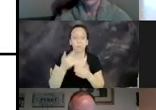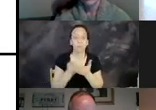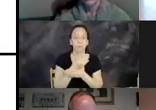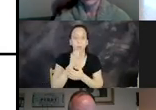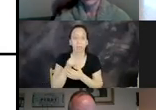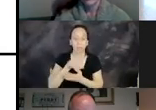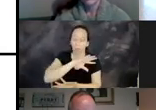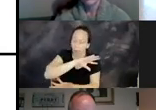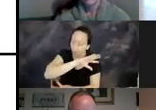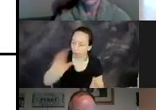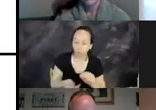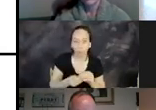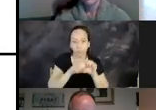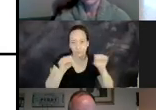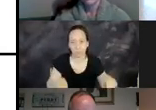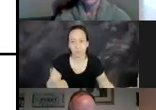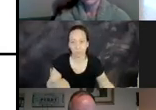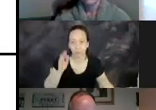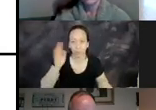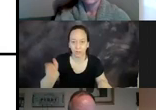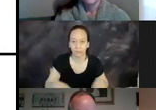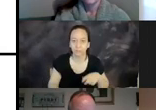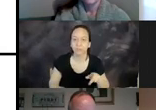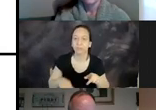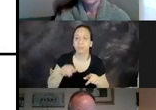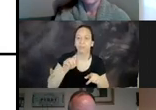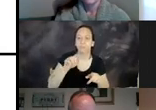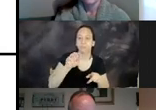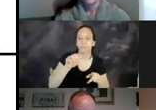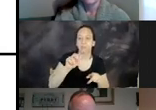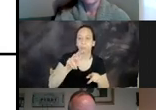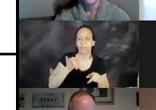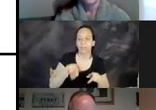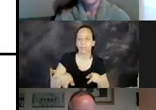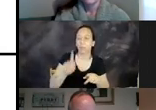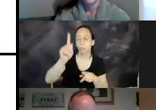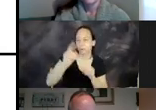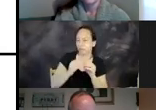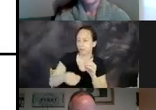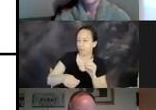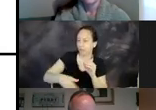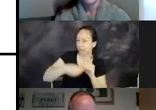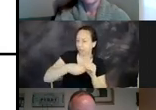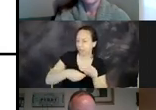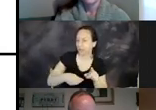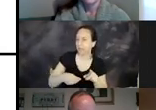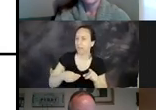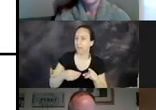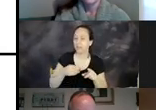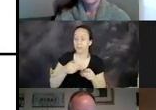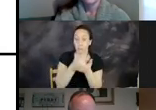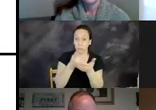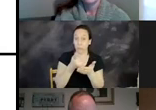integrated. Lindsay, if I could add just one thing, one of the big differences with the system that we're building